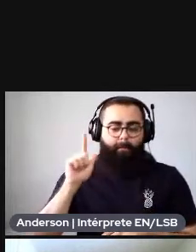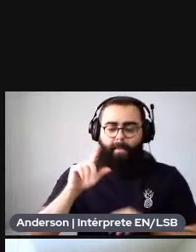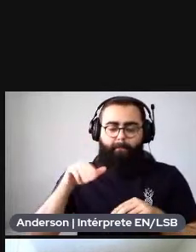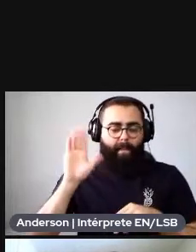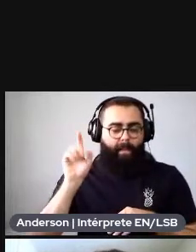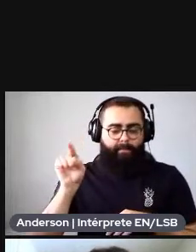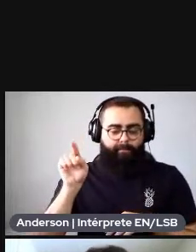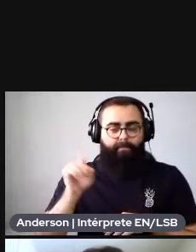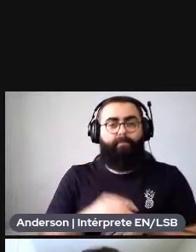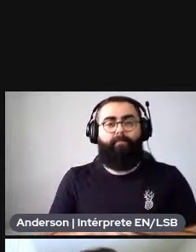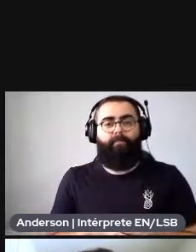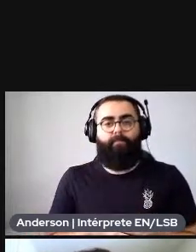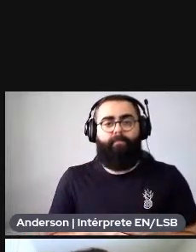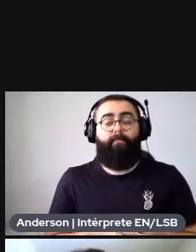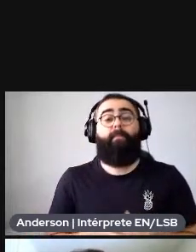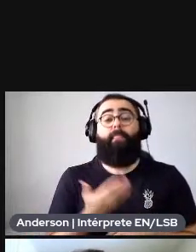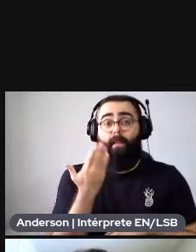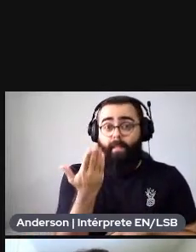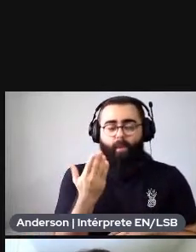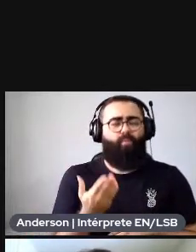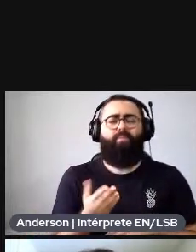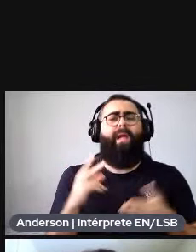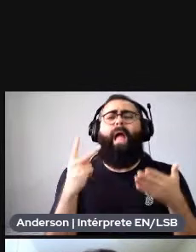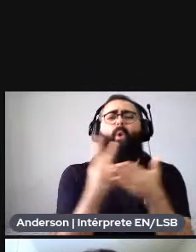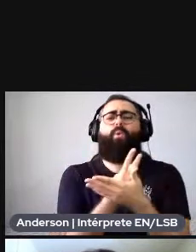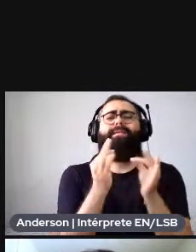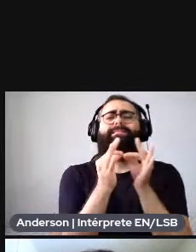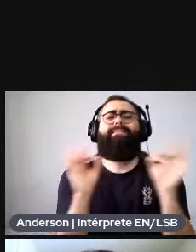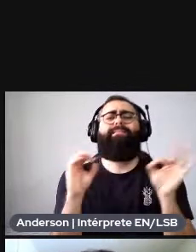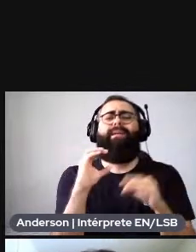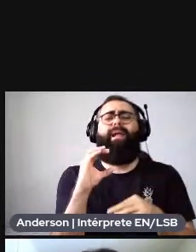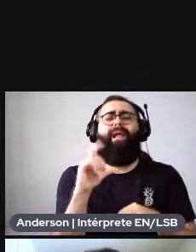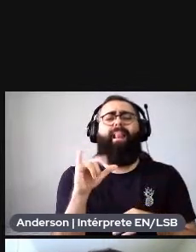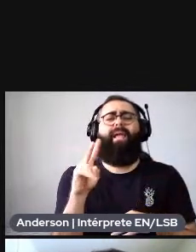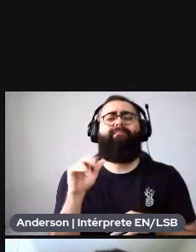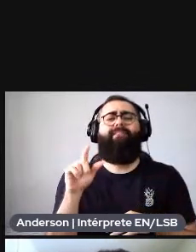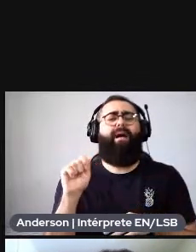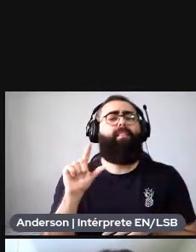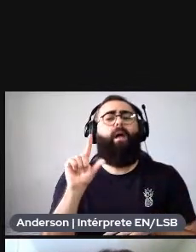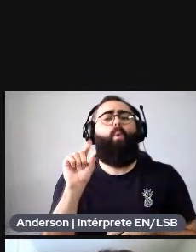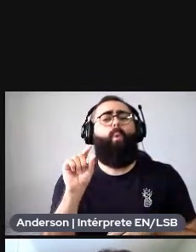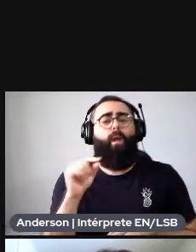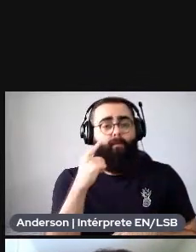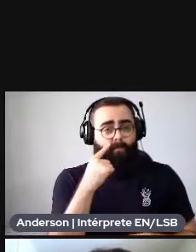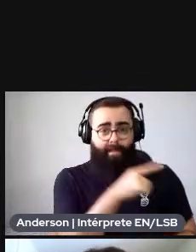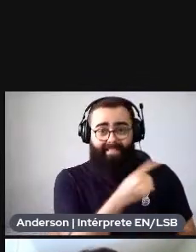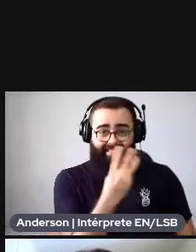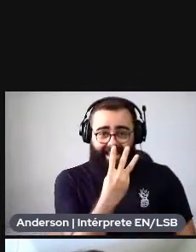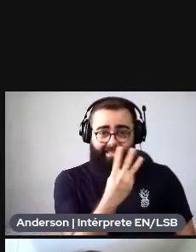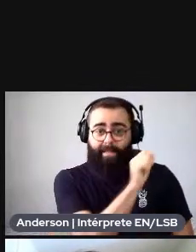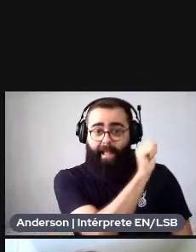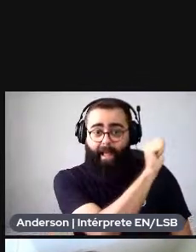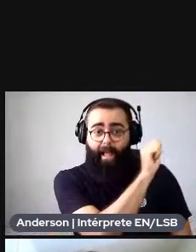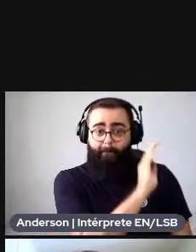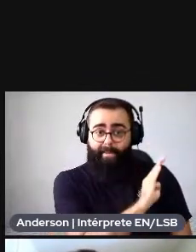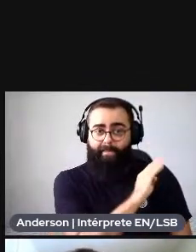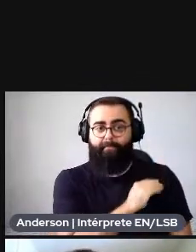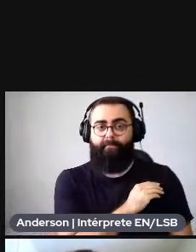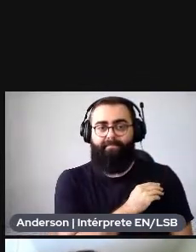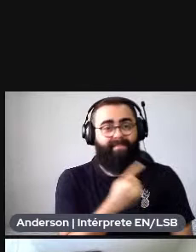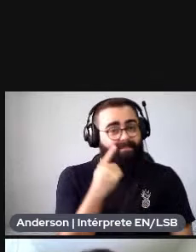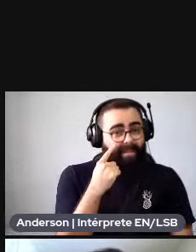Pseudoclefts divide the sentence into two components. Me gusta el pescado, lo que me gusta, headless